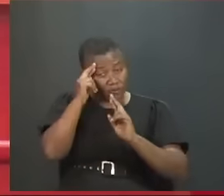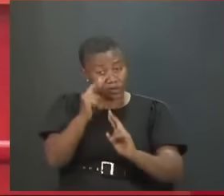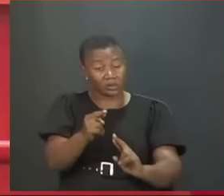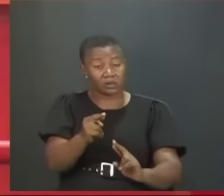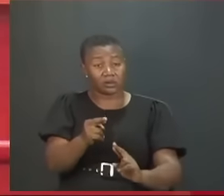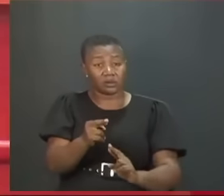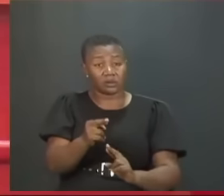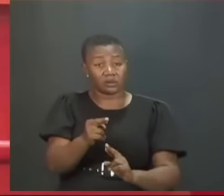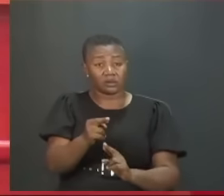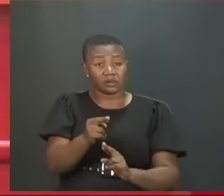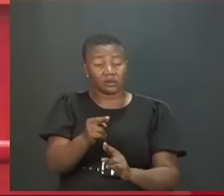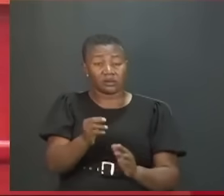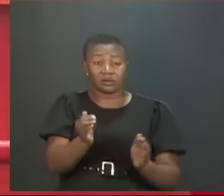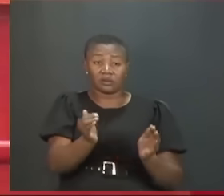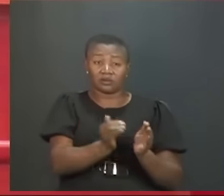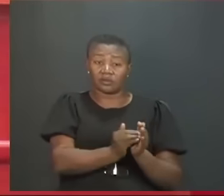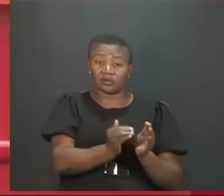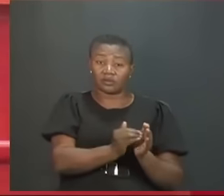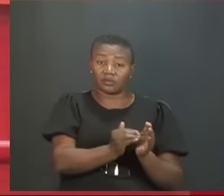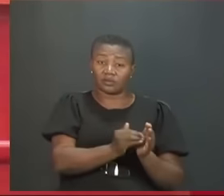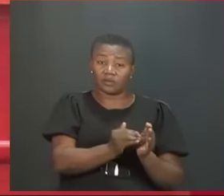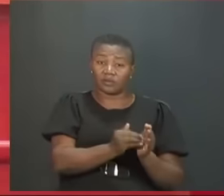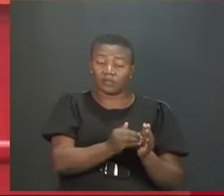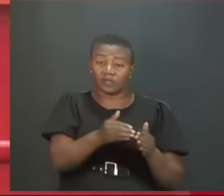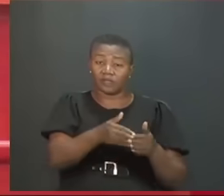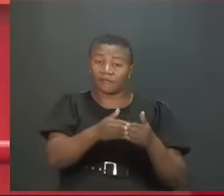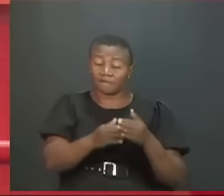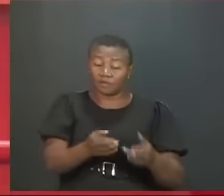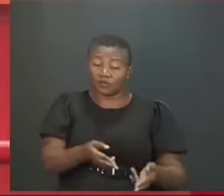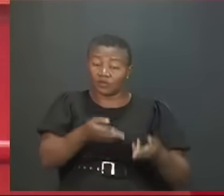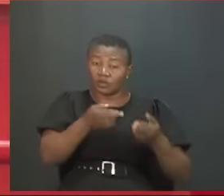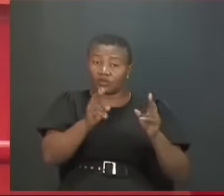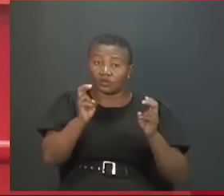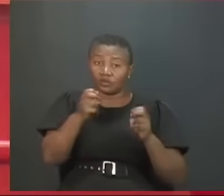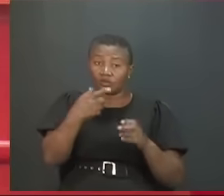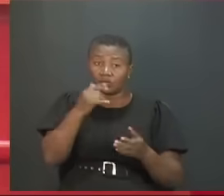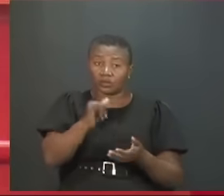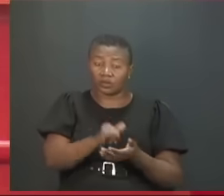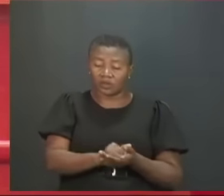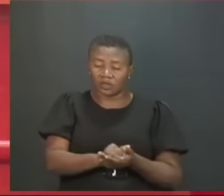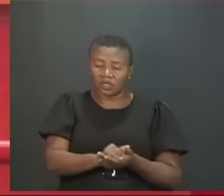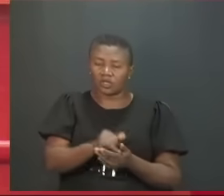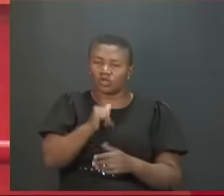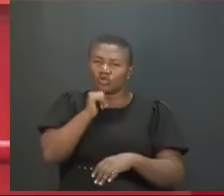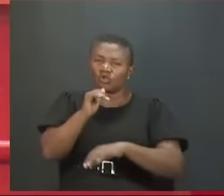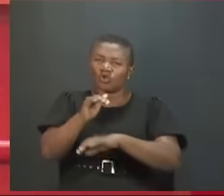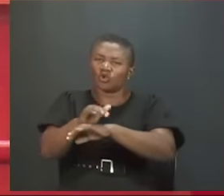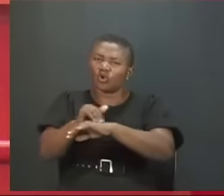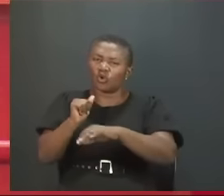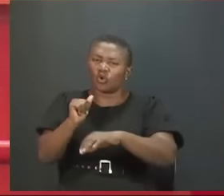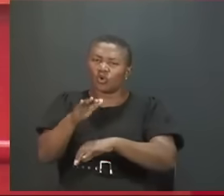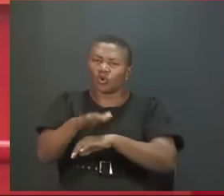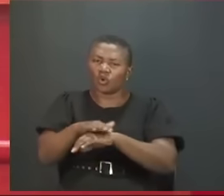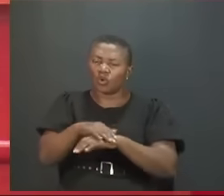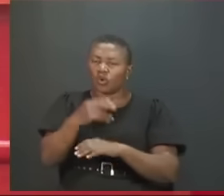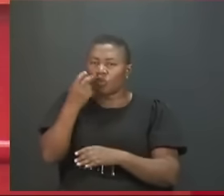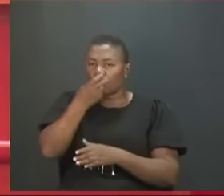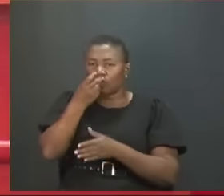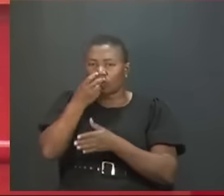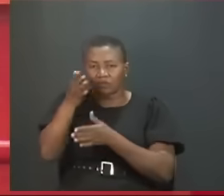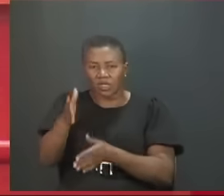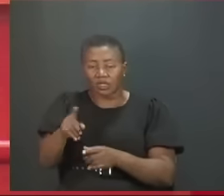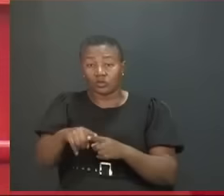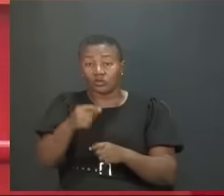the minority leader in raising the issue indicated that he's not calling on the Speaker to make a